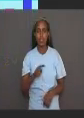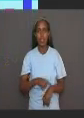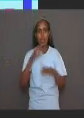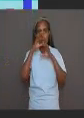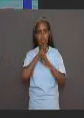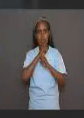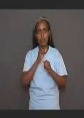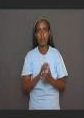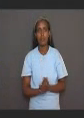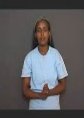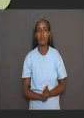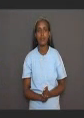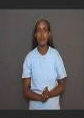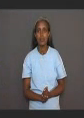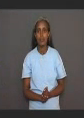Time's up.